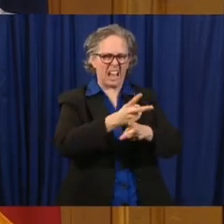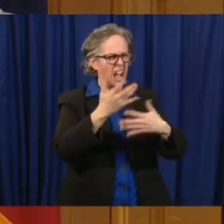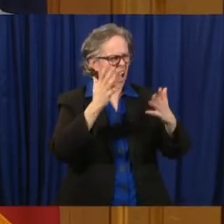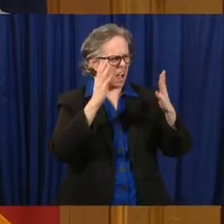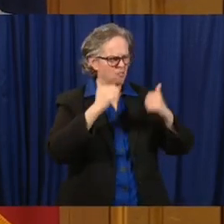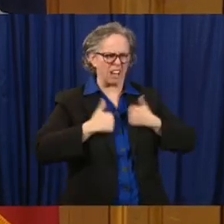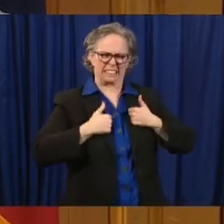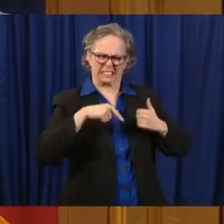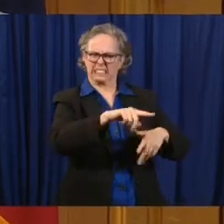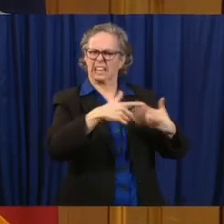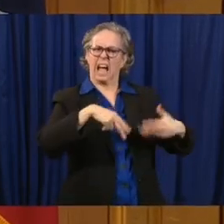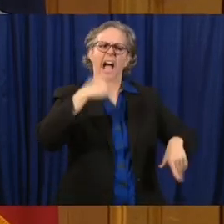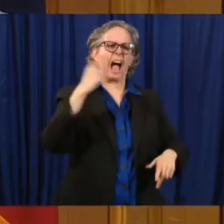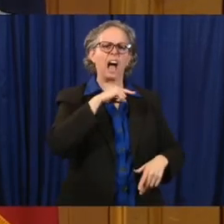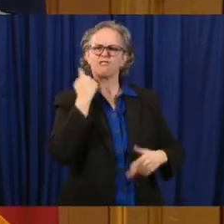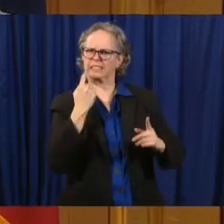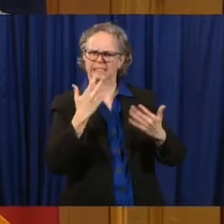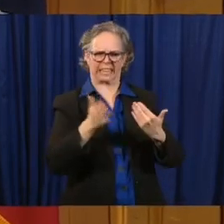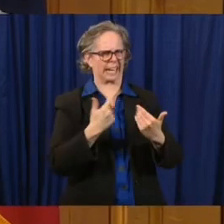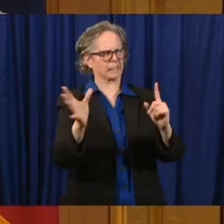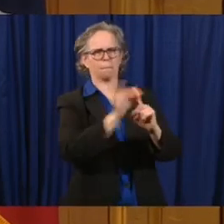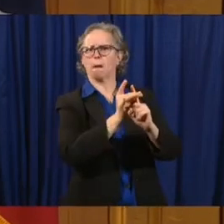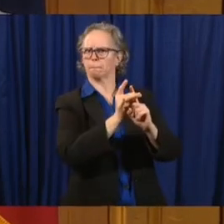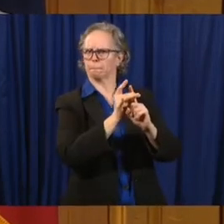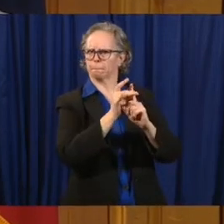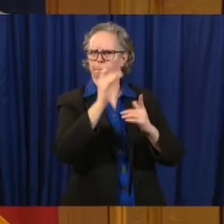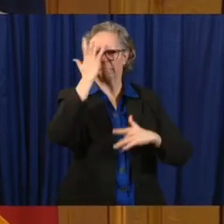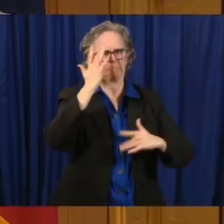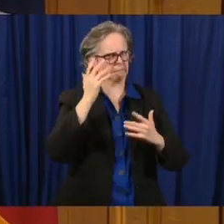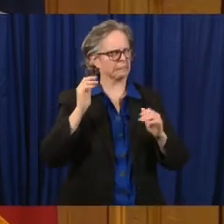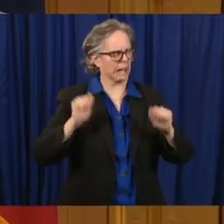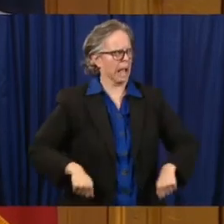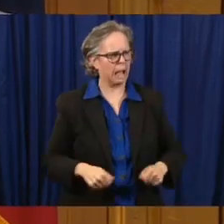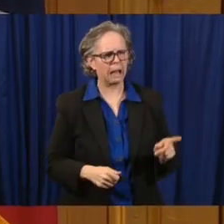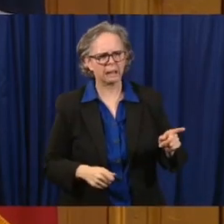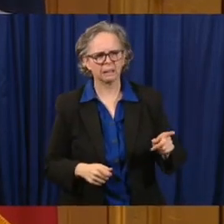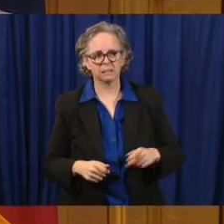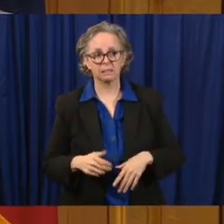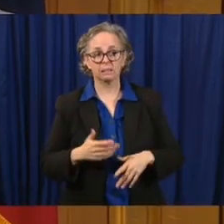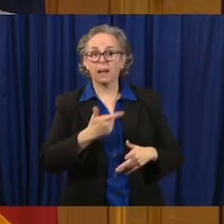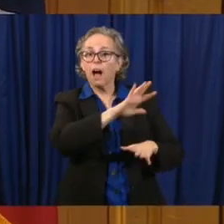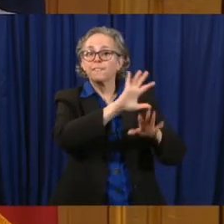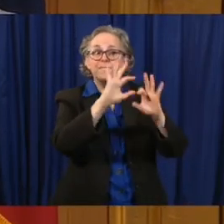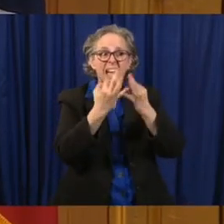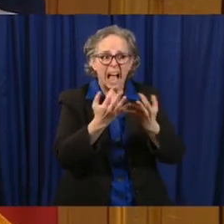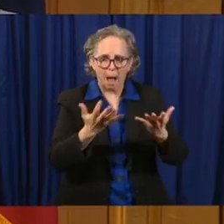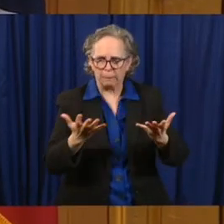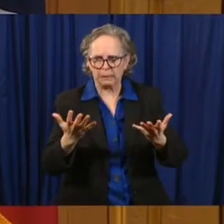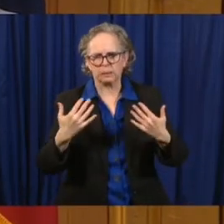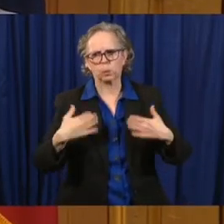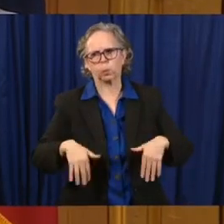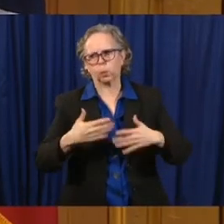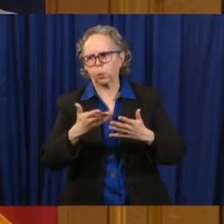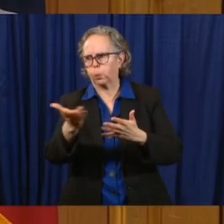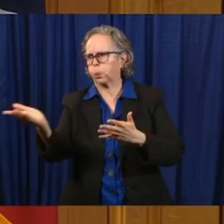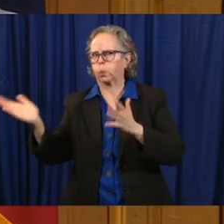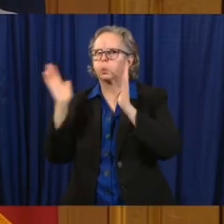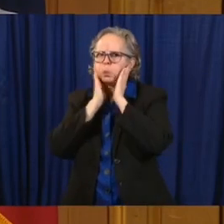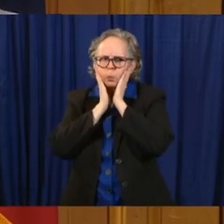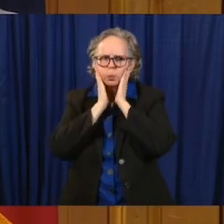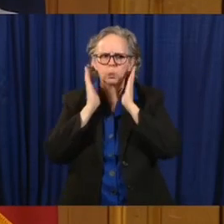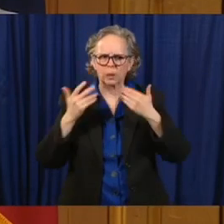including COVID-19. Families of long care residents have a right to know if the